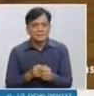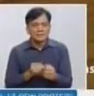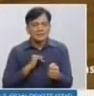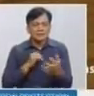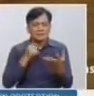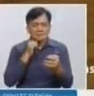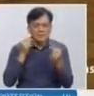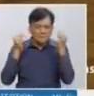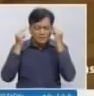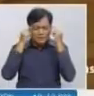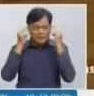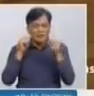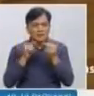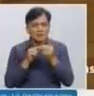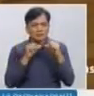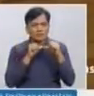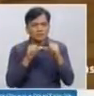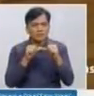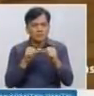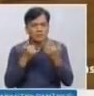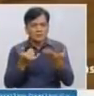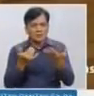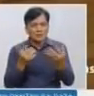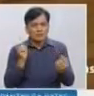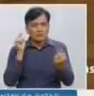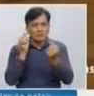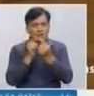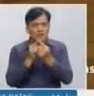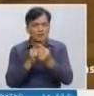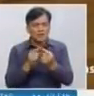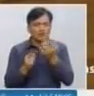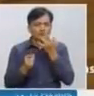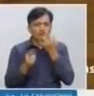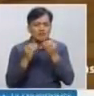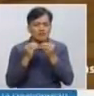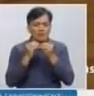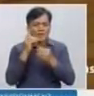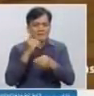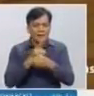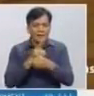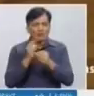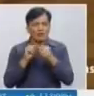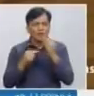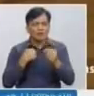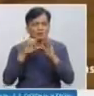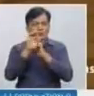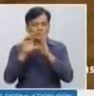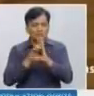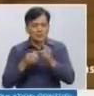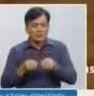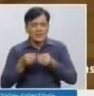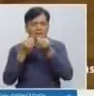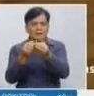I have no illusions of occupying this office one day longer than what the